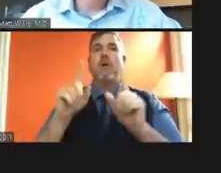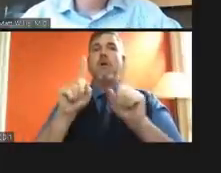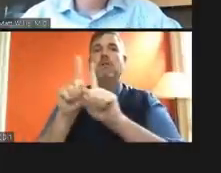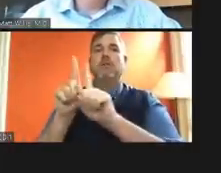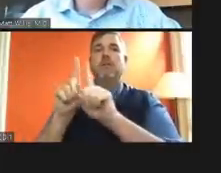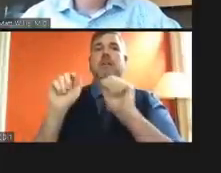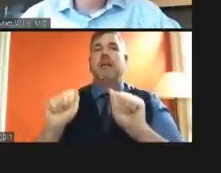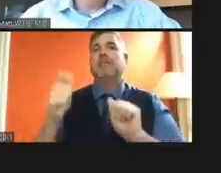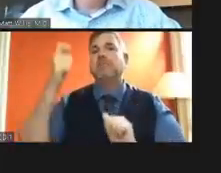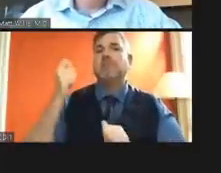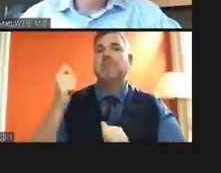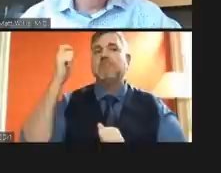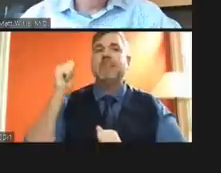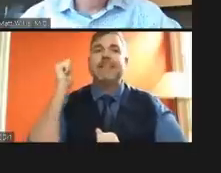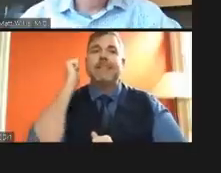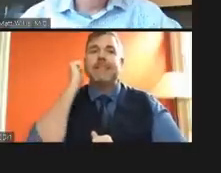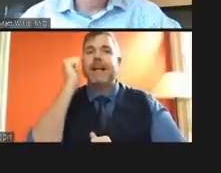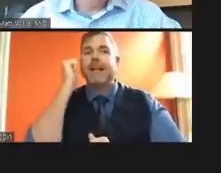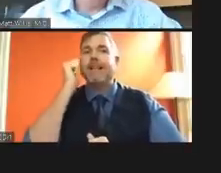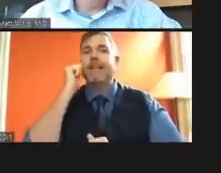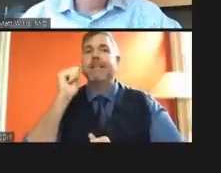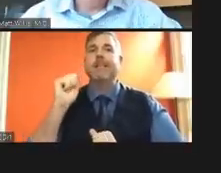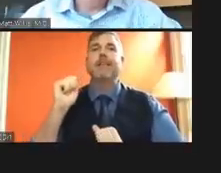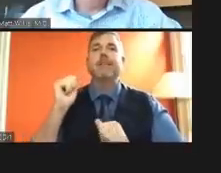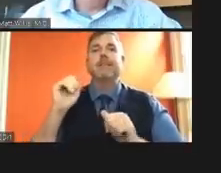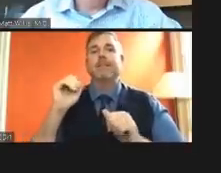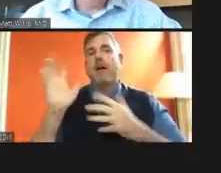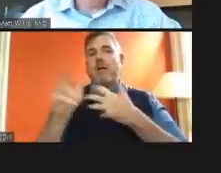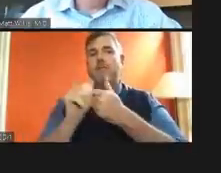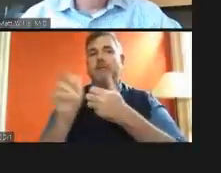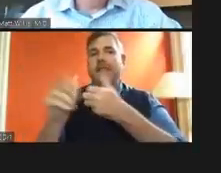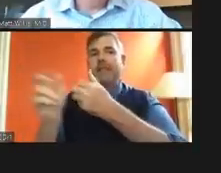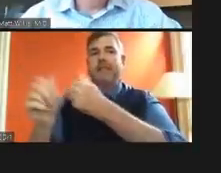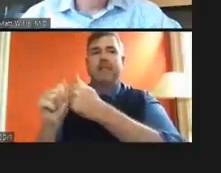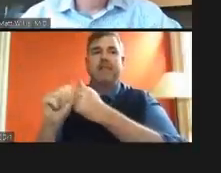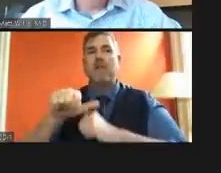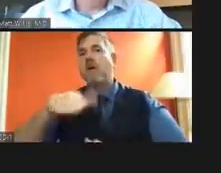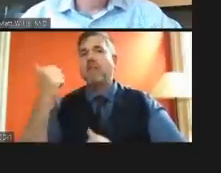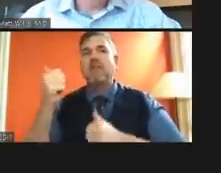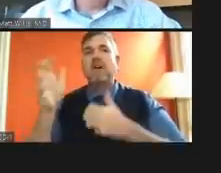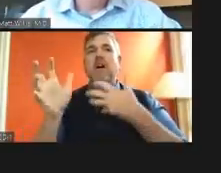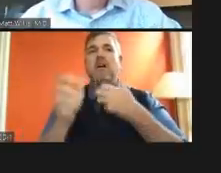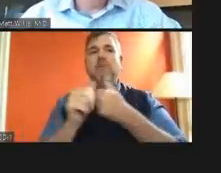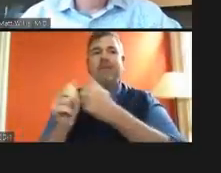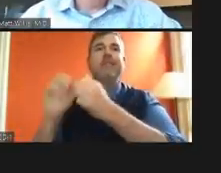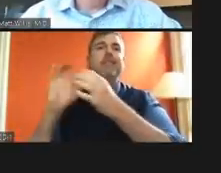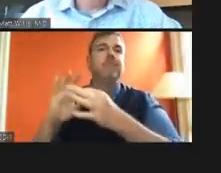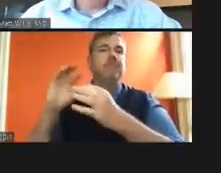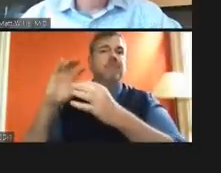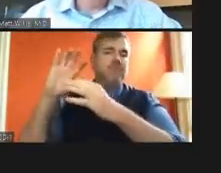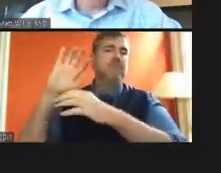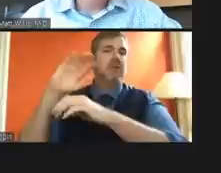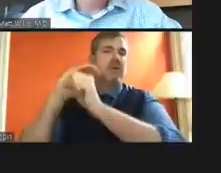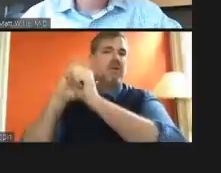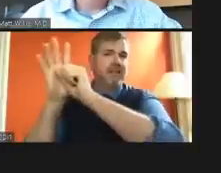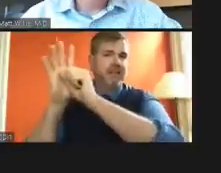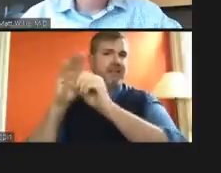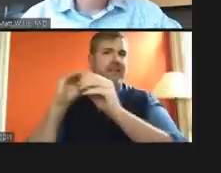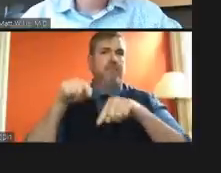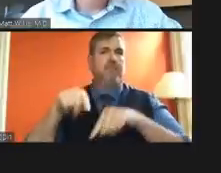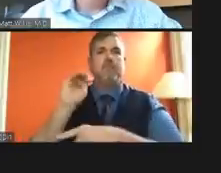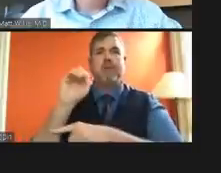data and other updates about Marin's response to the COVID-19 pandemic. To receive those updates by email,